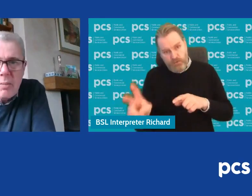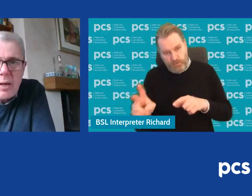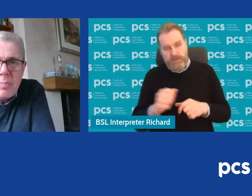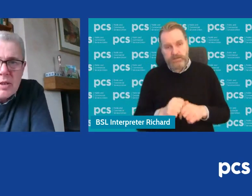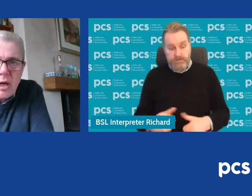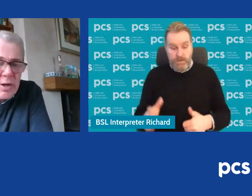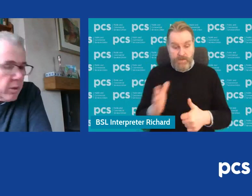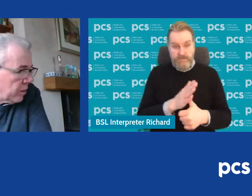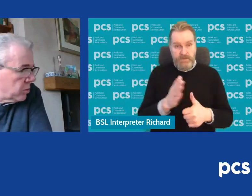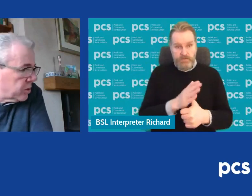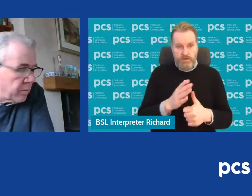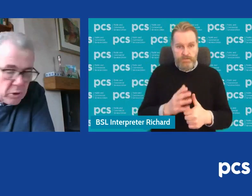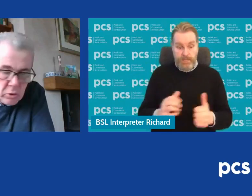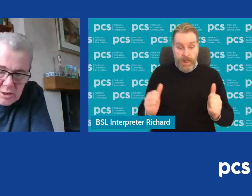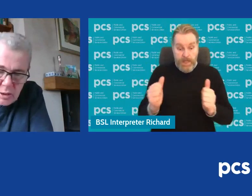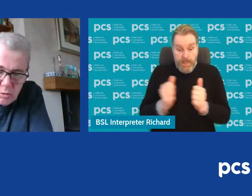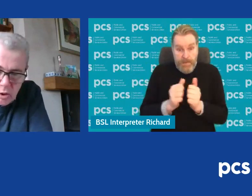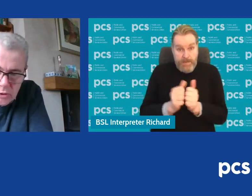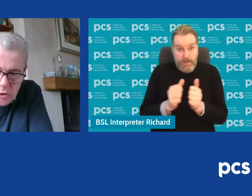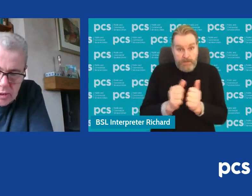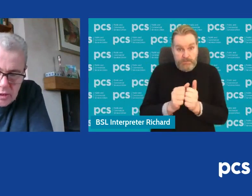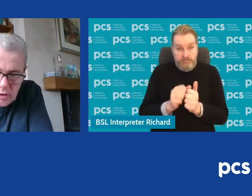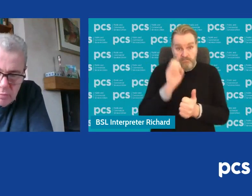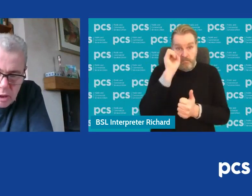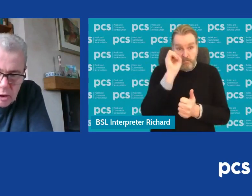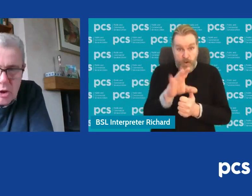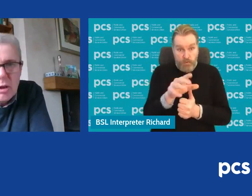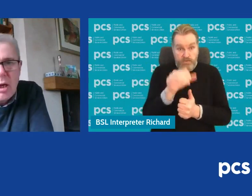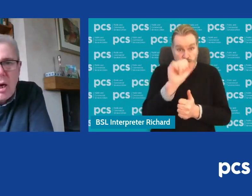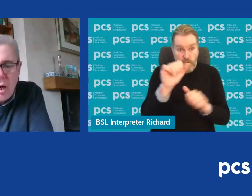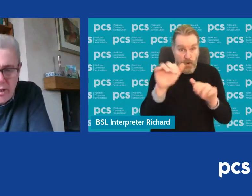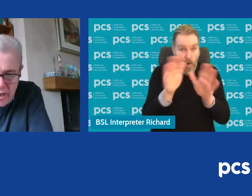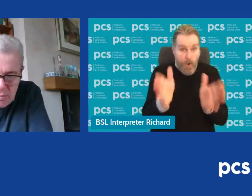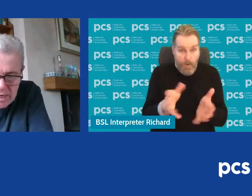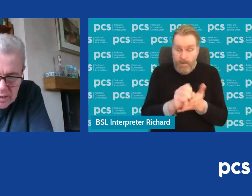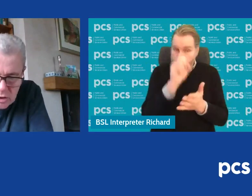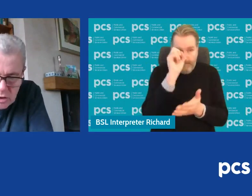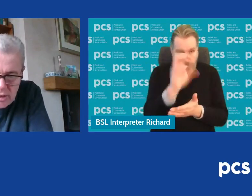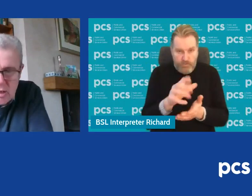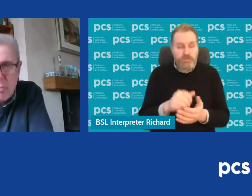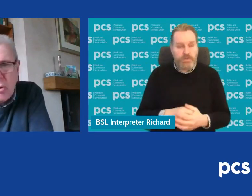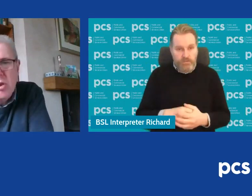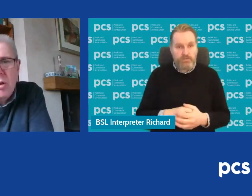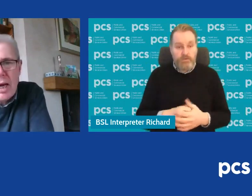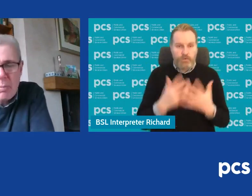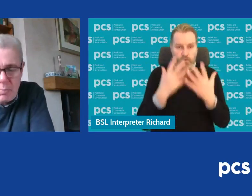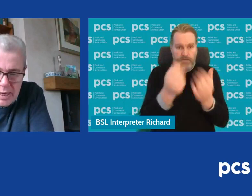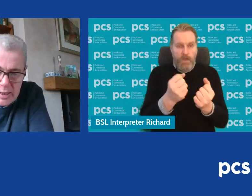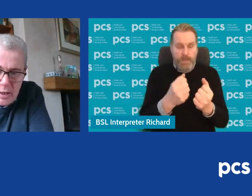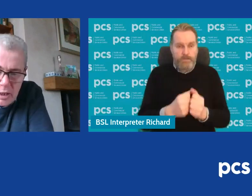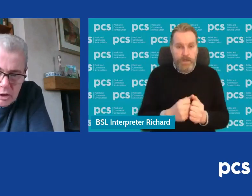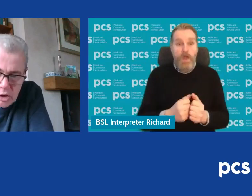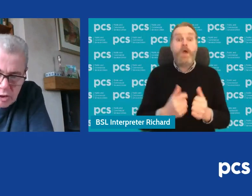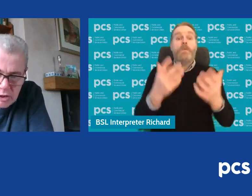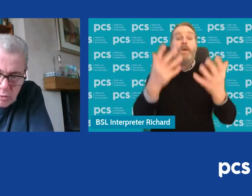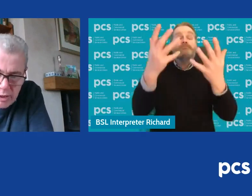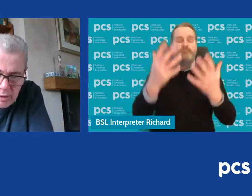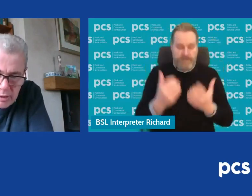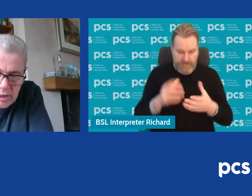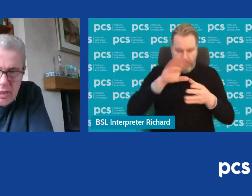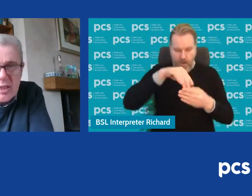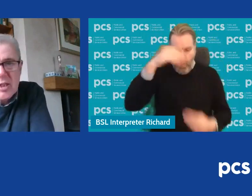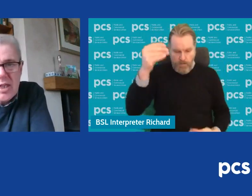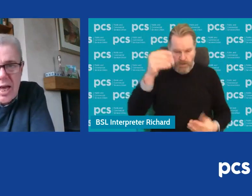that the ballot papers are now out. They were posted out on the 20th of March. Our key message is to post your ballot pack straight